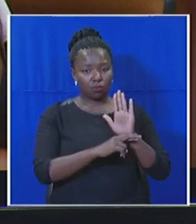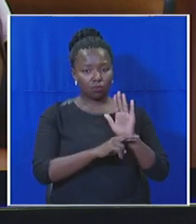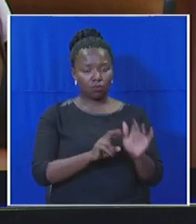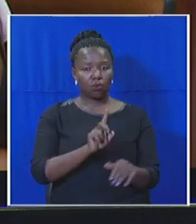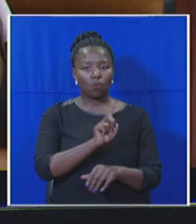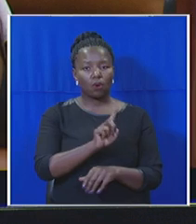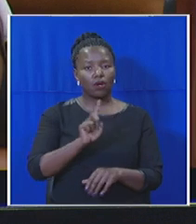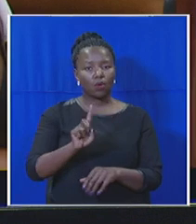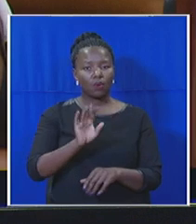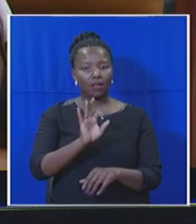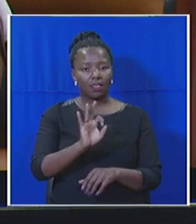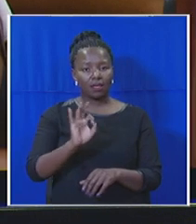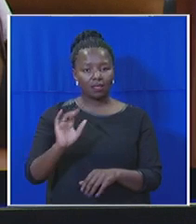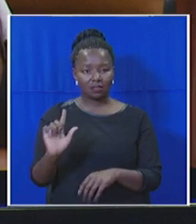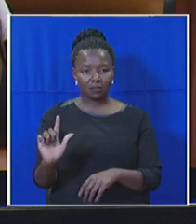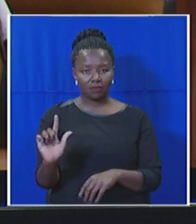1137.